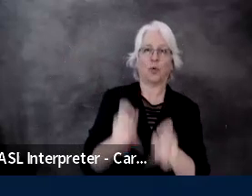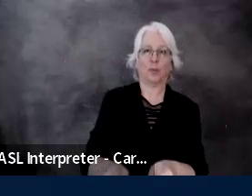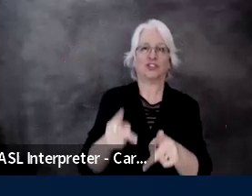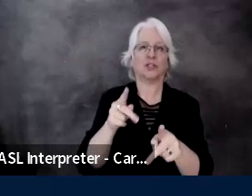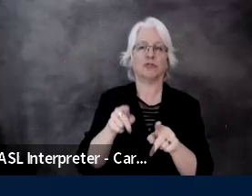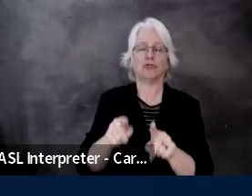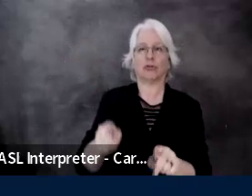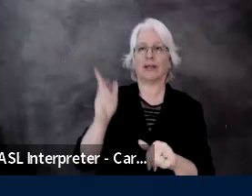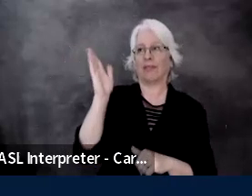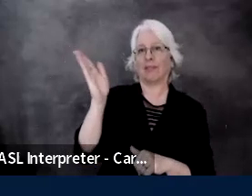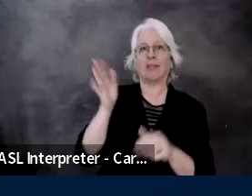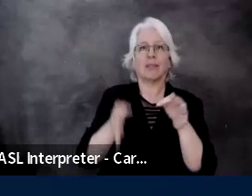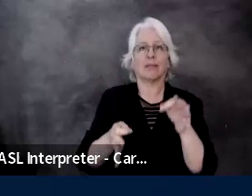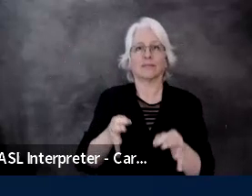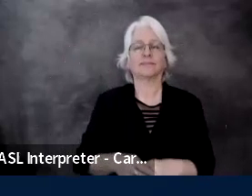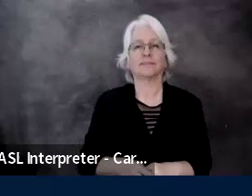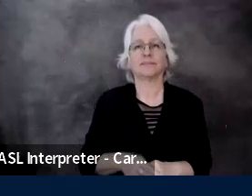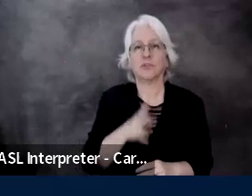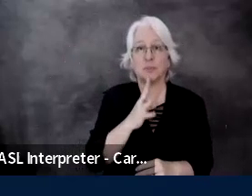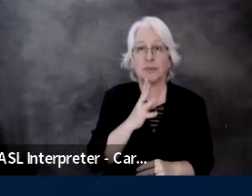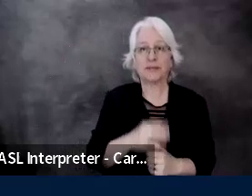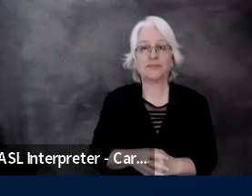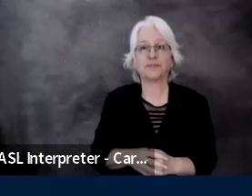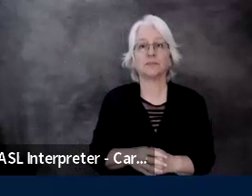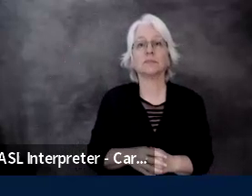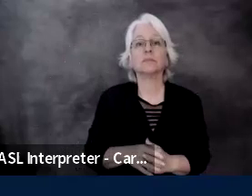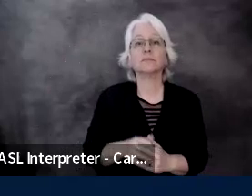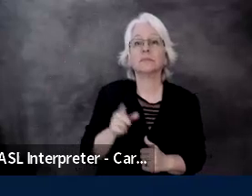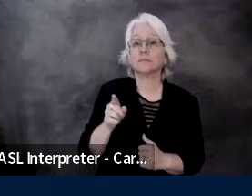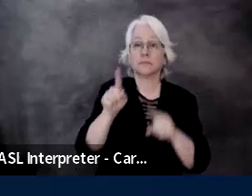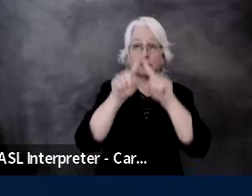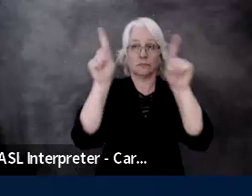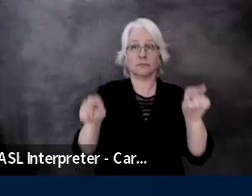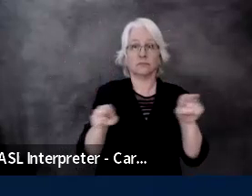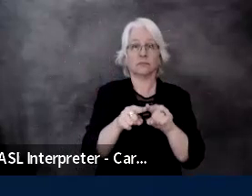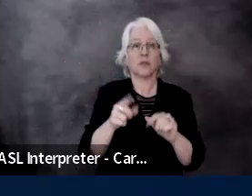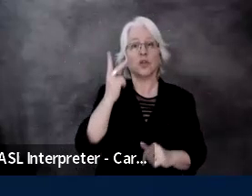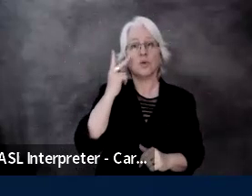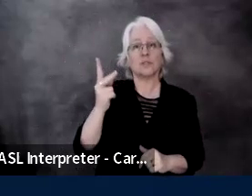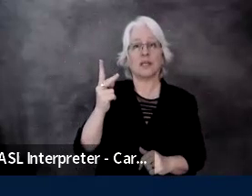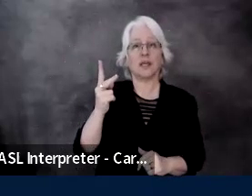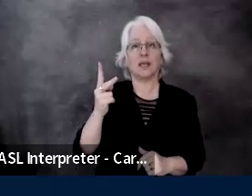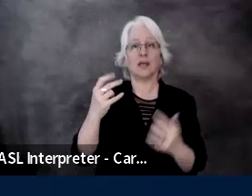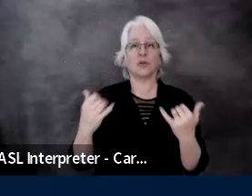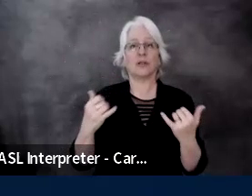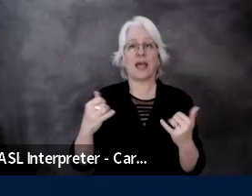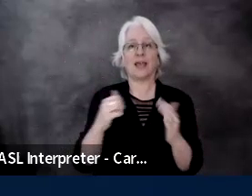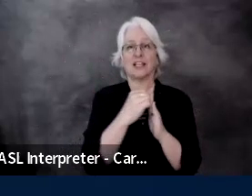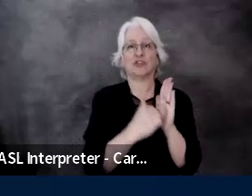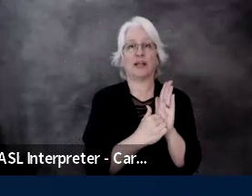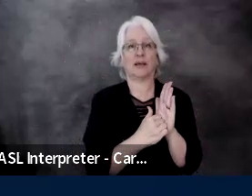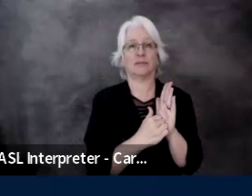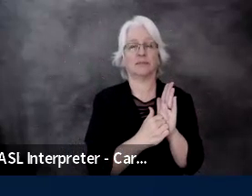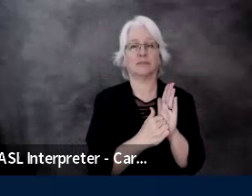during the hearing. On the screen, you will find the agenda for today's hearing. To go over